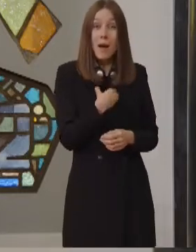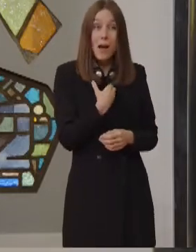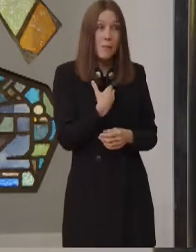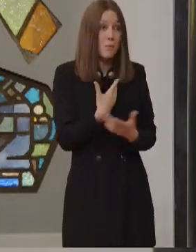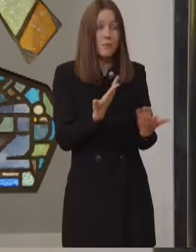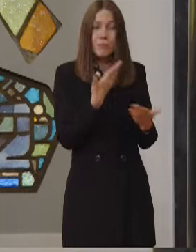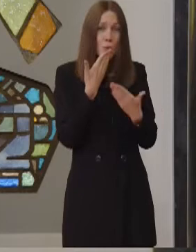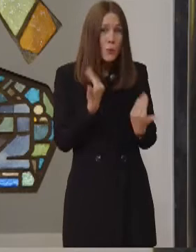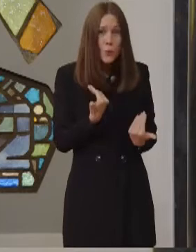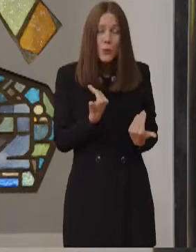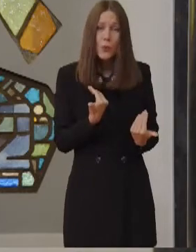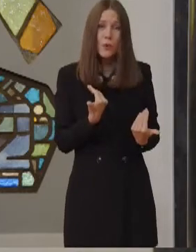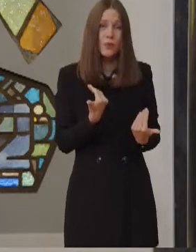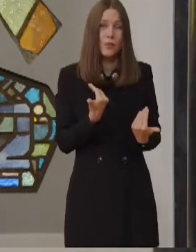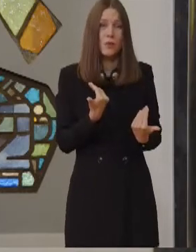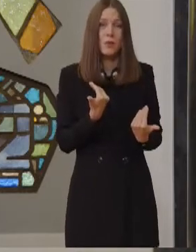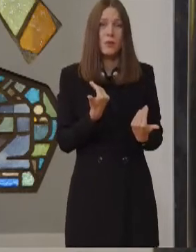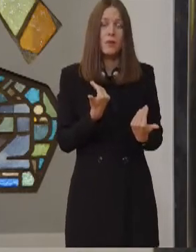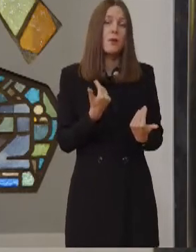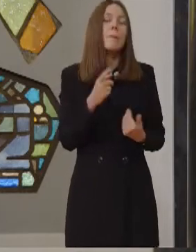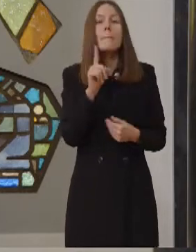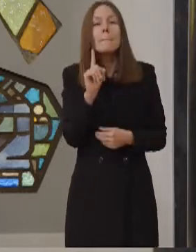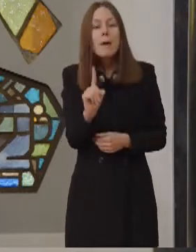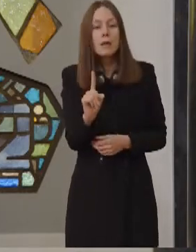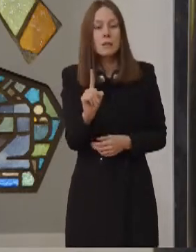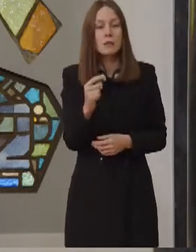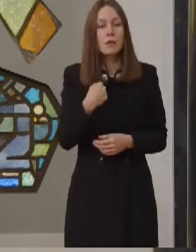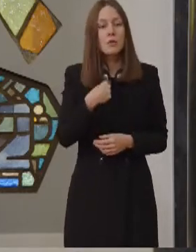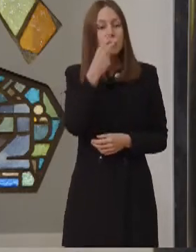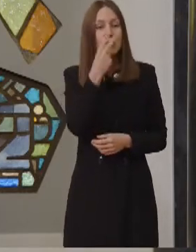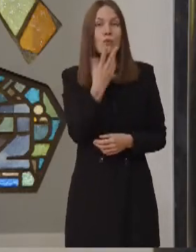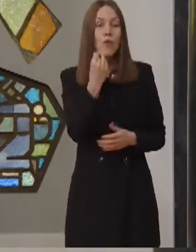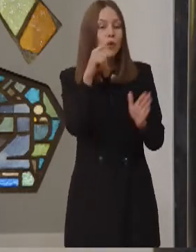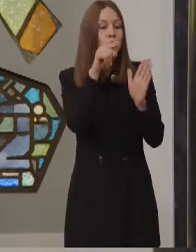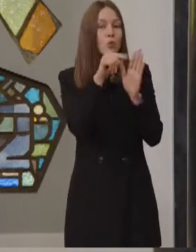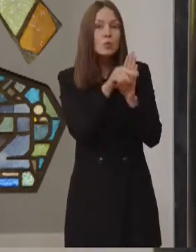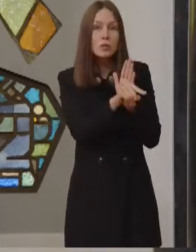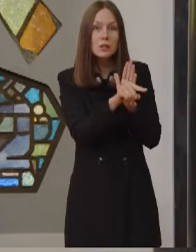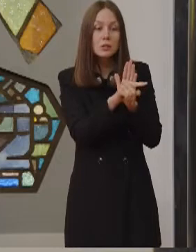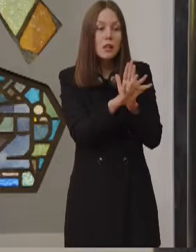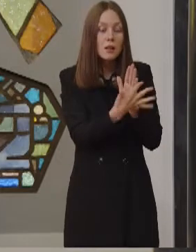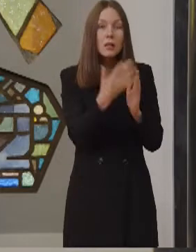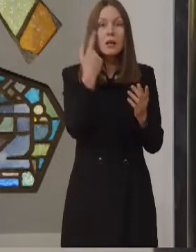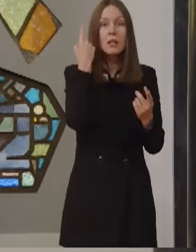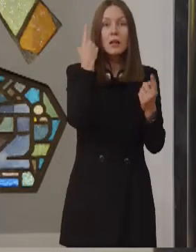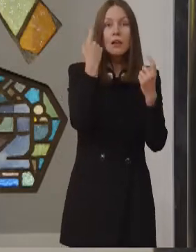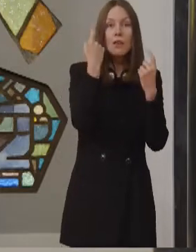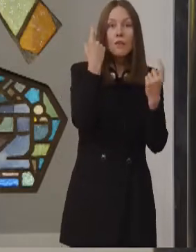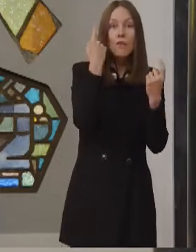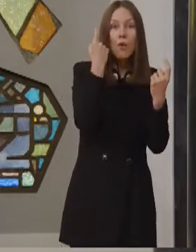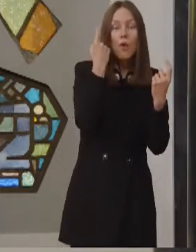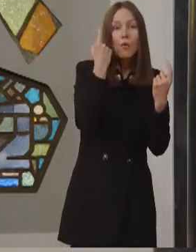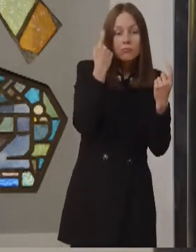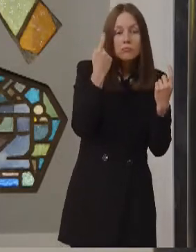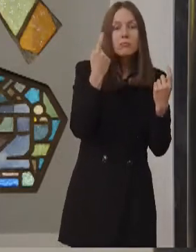As I have said, I'm not afraid of anything. I don't have any fear as a politician, but I looked at the content, I looked